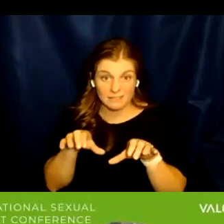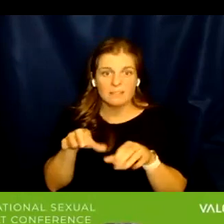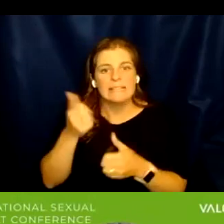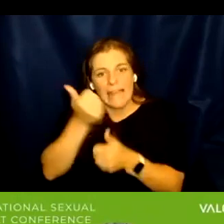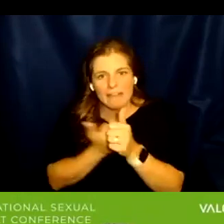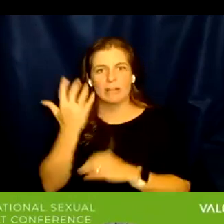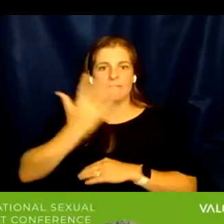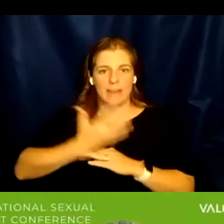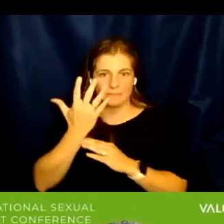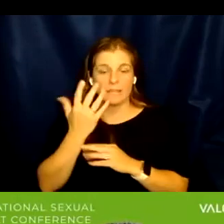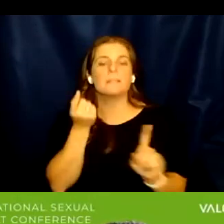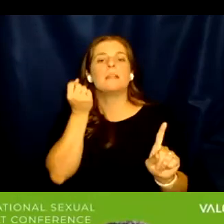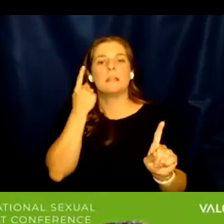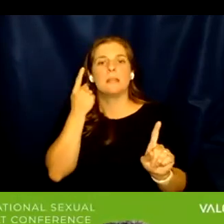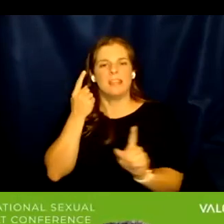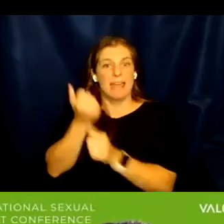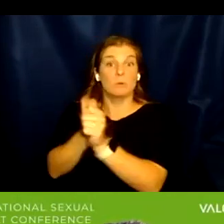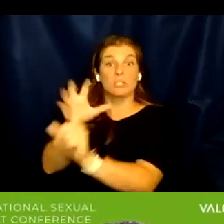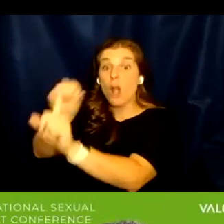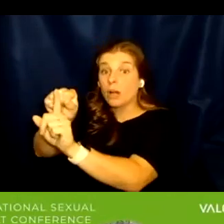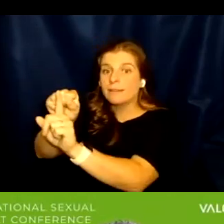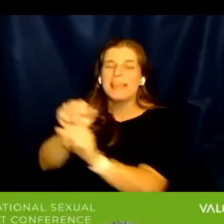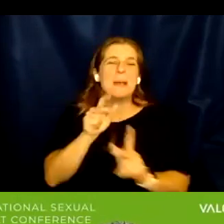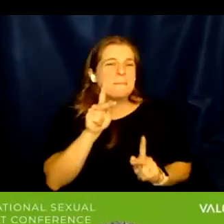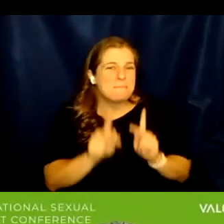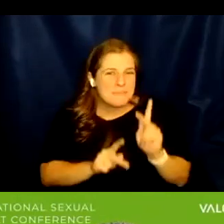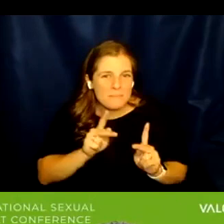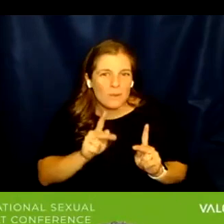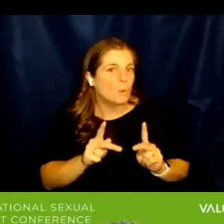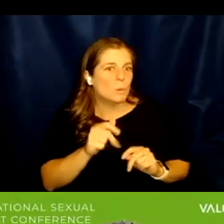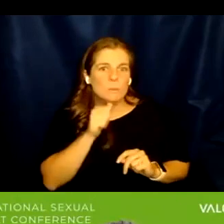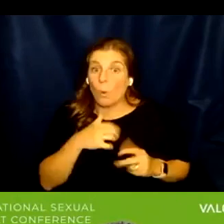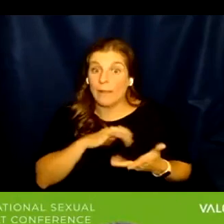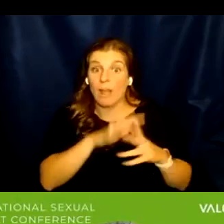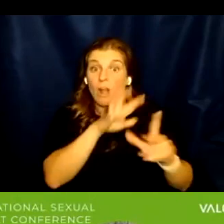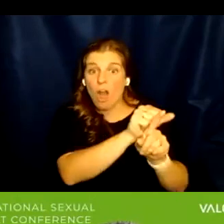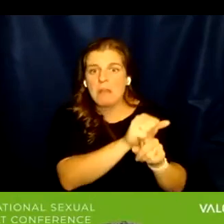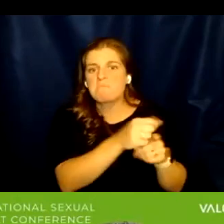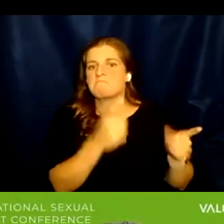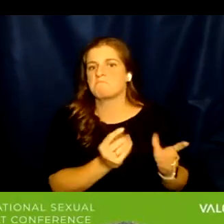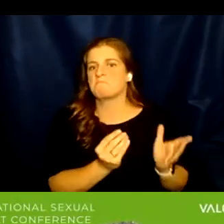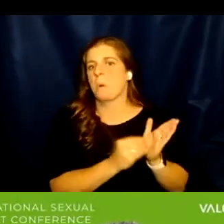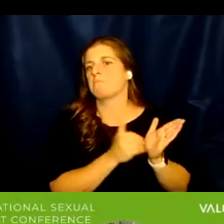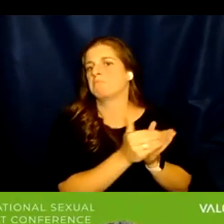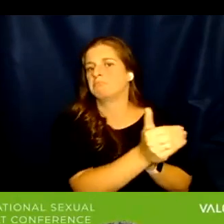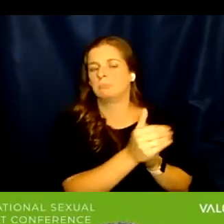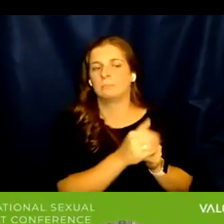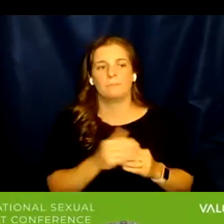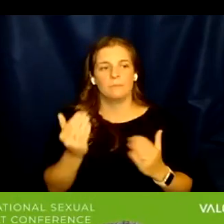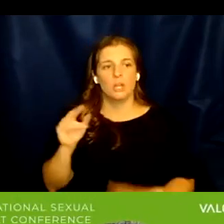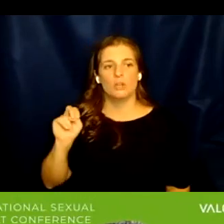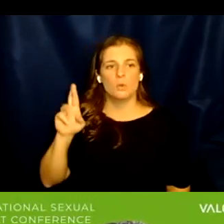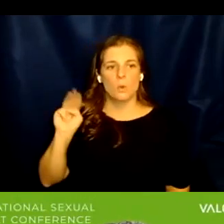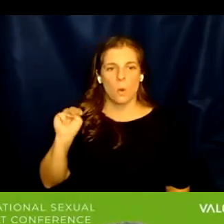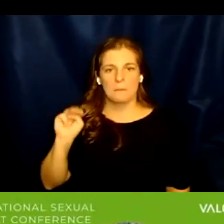which everyone, including law enforcement, agree is just to the tip of the iceberg. Former Seattle Police Chief Norm Stamper calls sexual